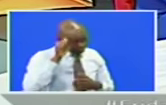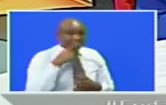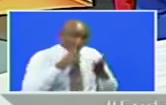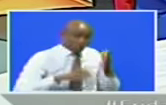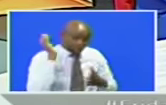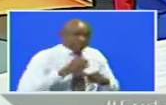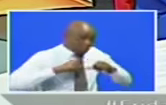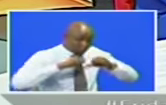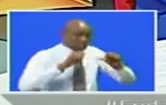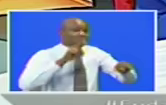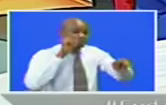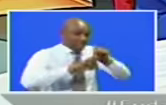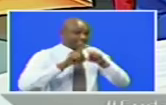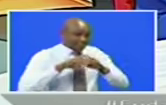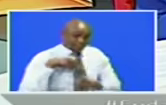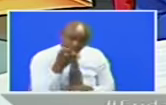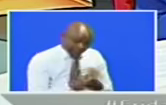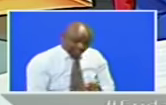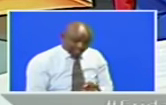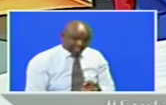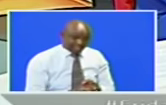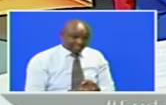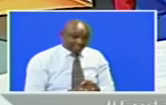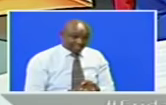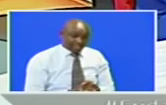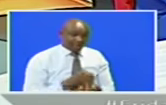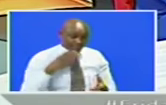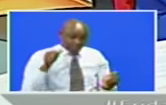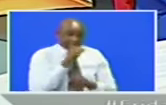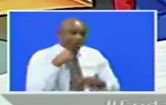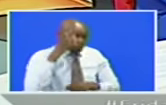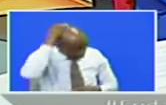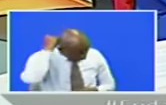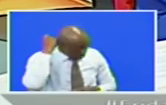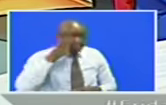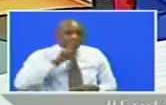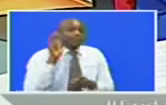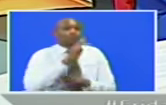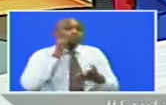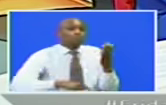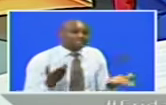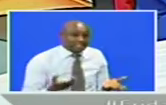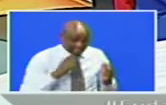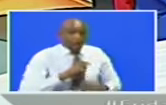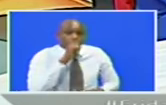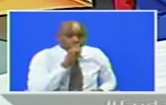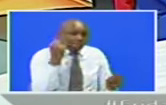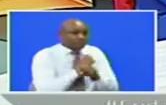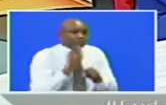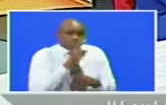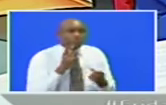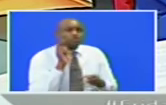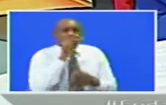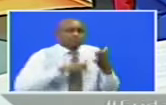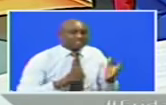maintained that, you know, they will be out looking for drunk drivers. So do we know what methods now they will be using now that they cannot use the